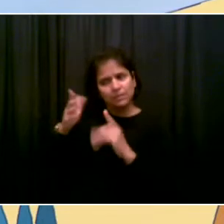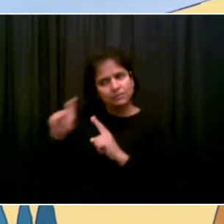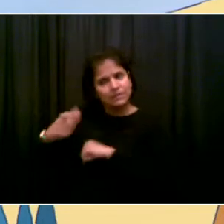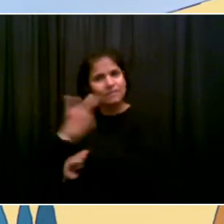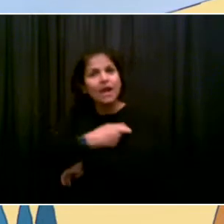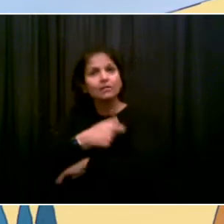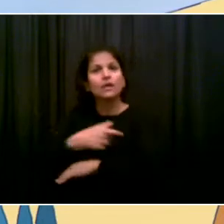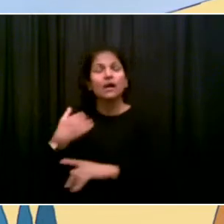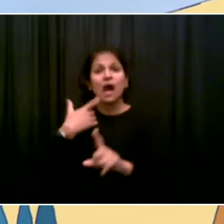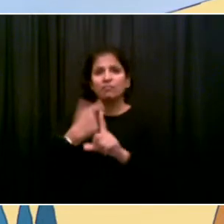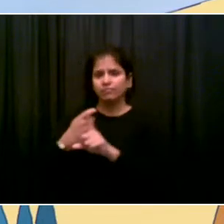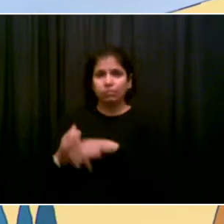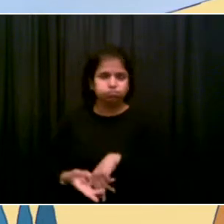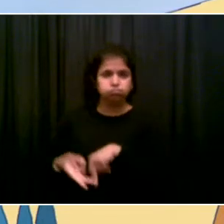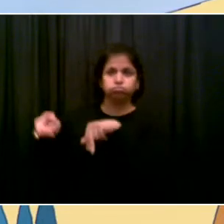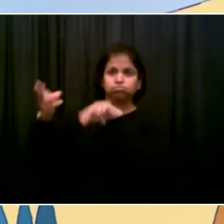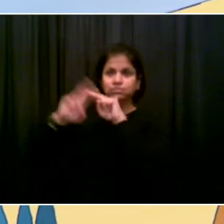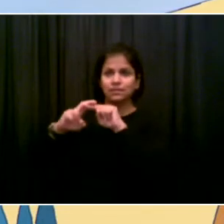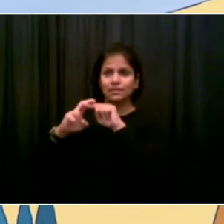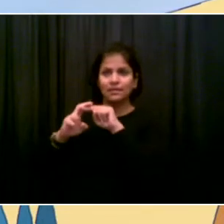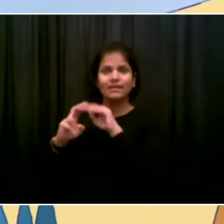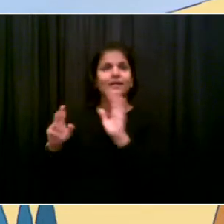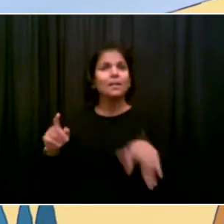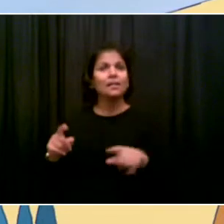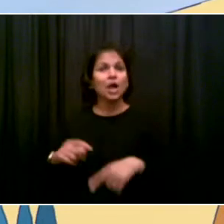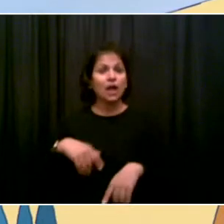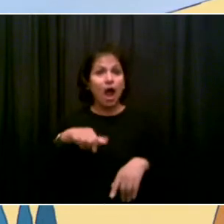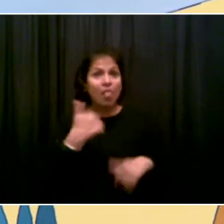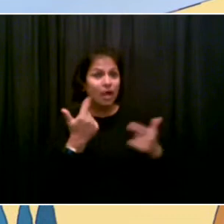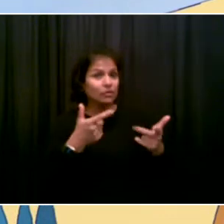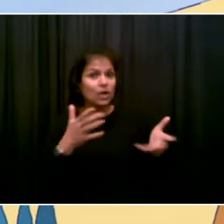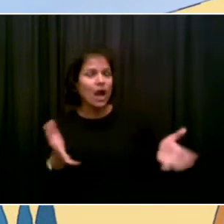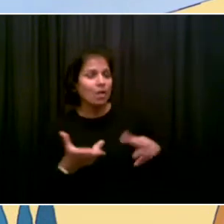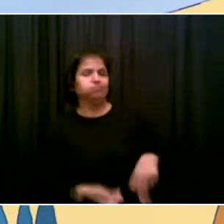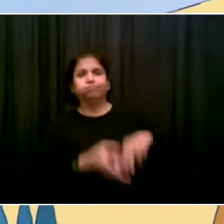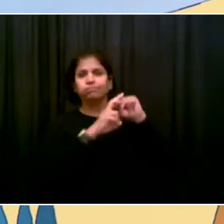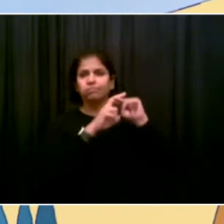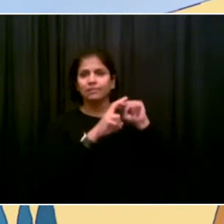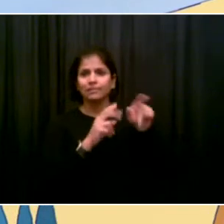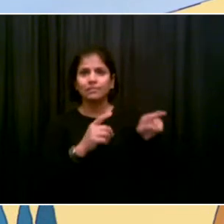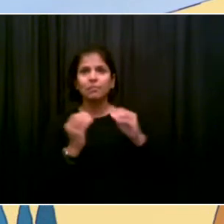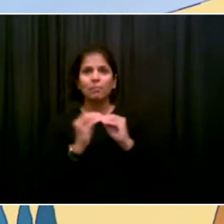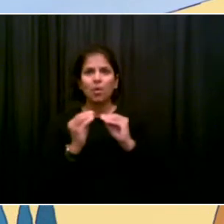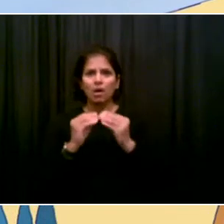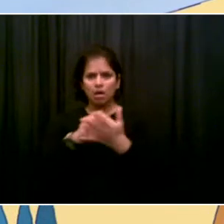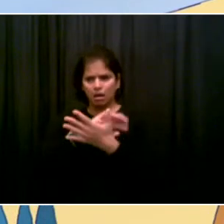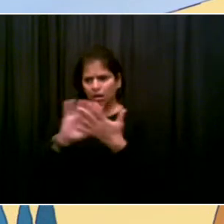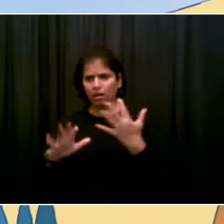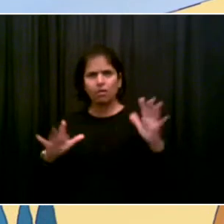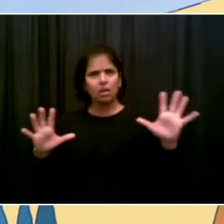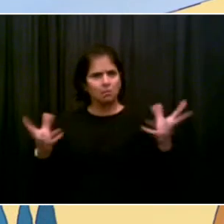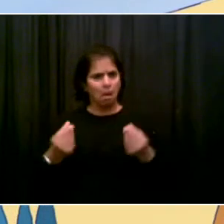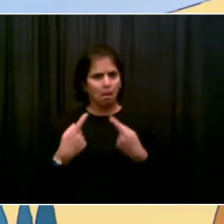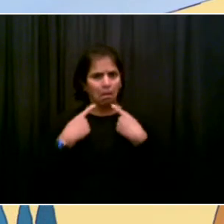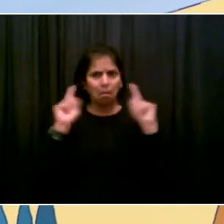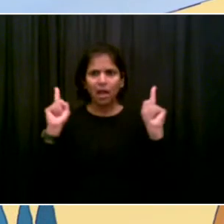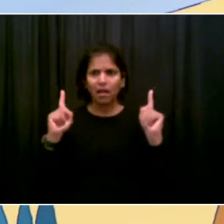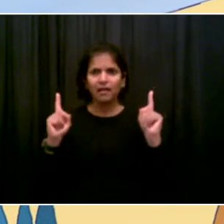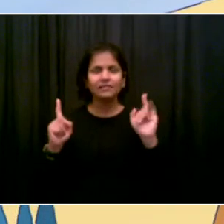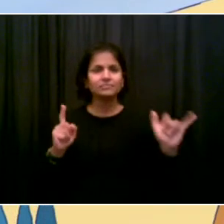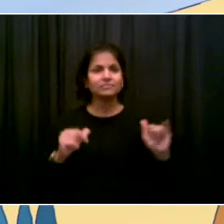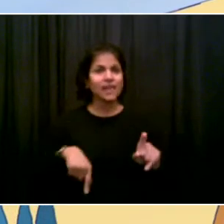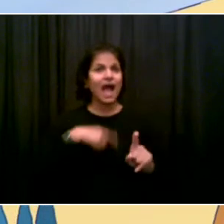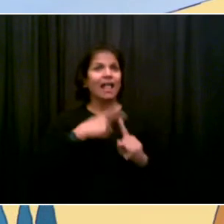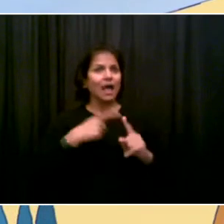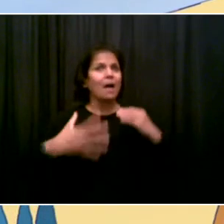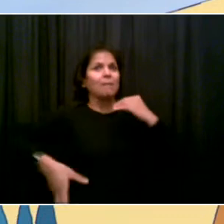all working. So we need to keep doing this and do the testing as well. That's how we make sure we never have